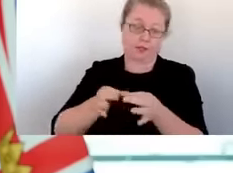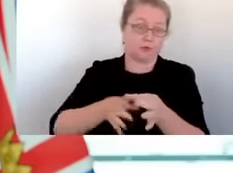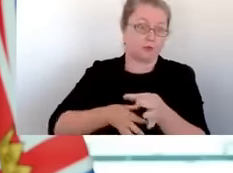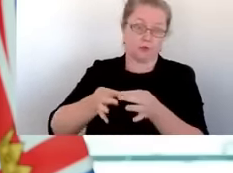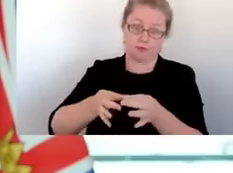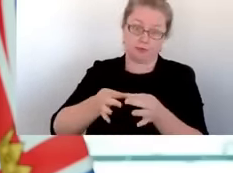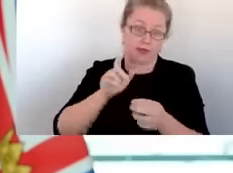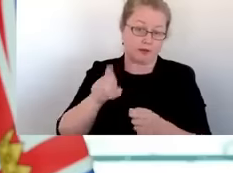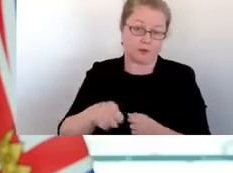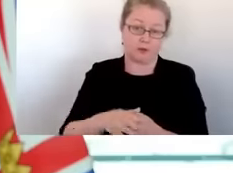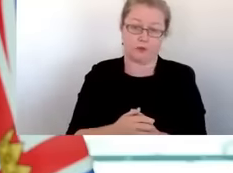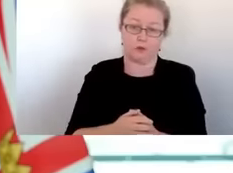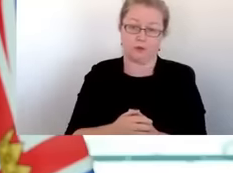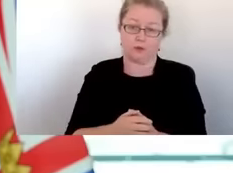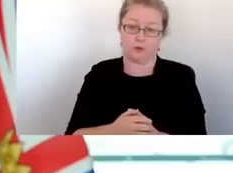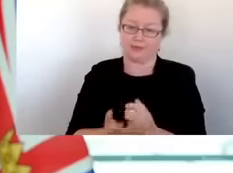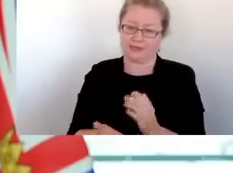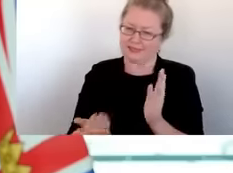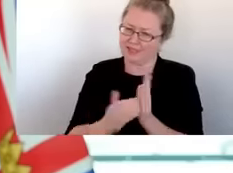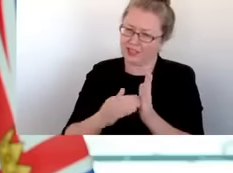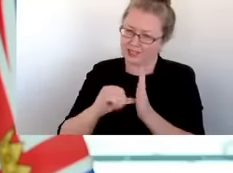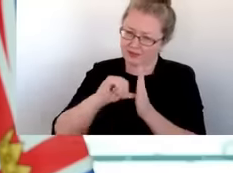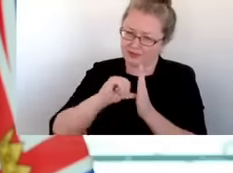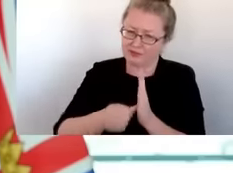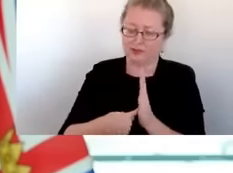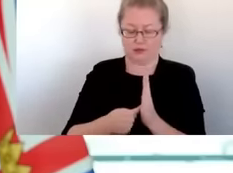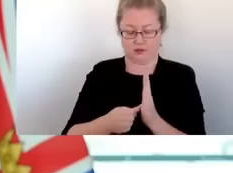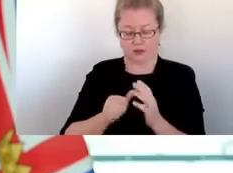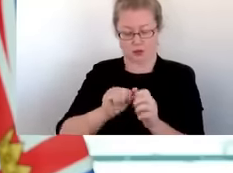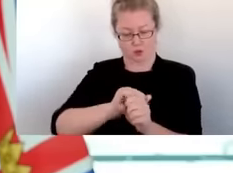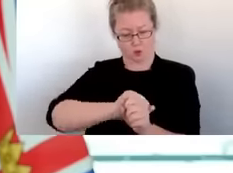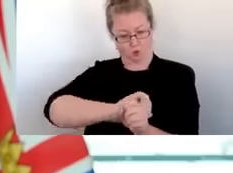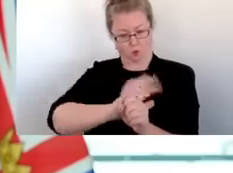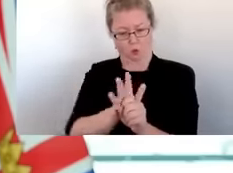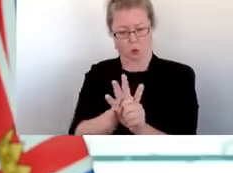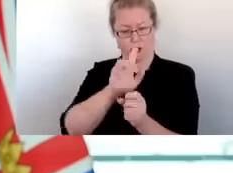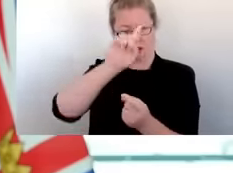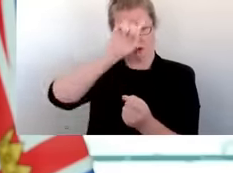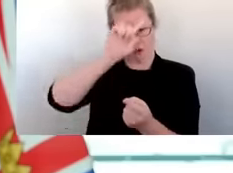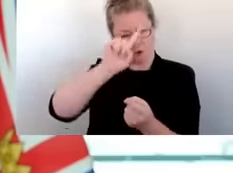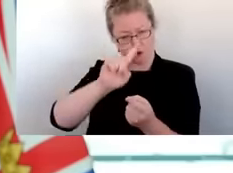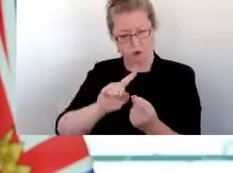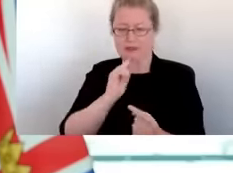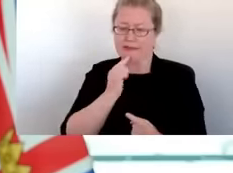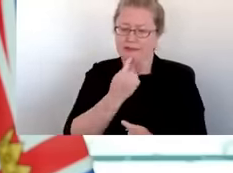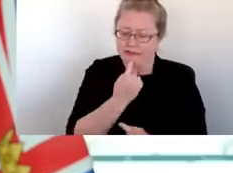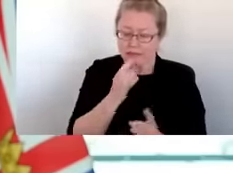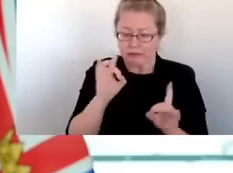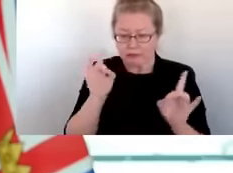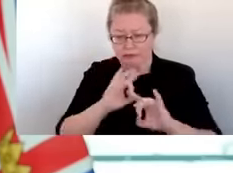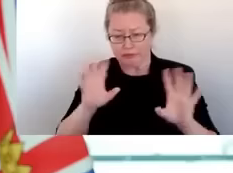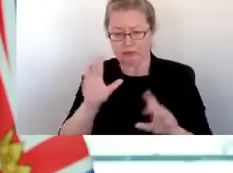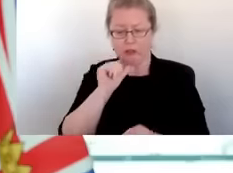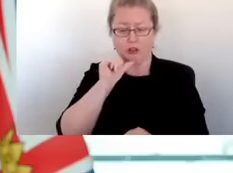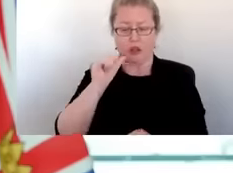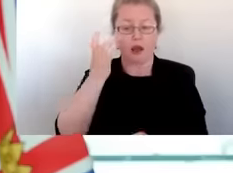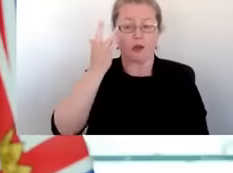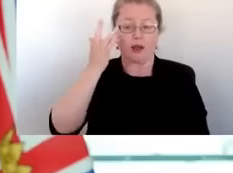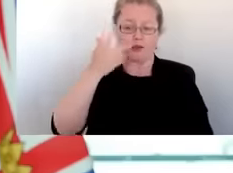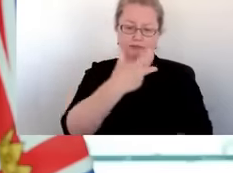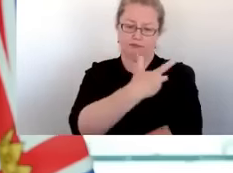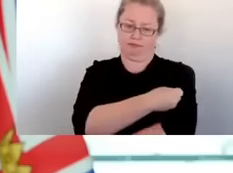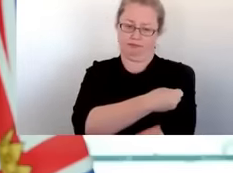is without a doubt vaccination that has allowed us to get to this point where we no longer need to have